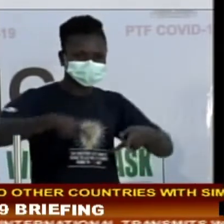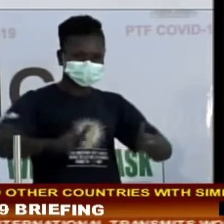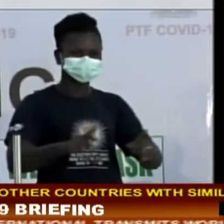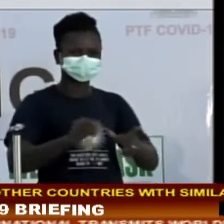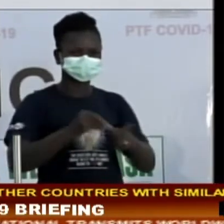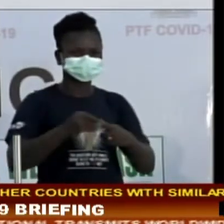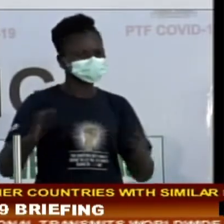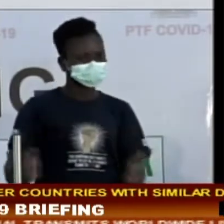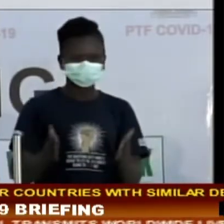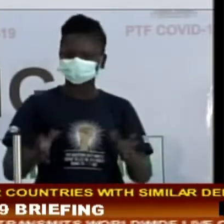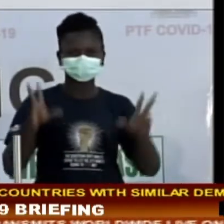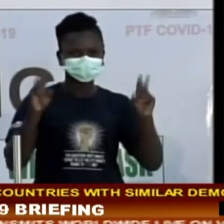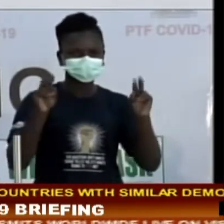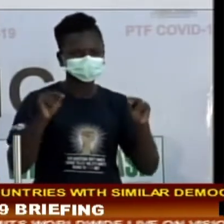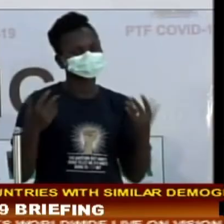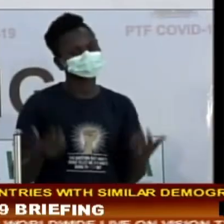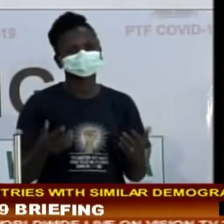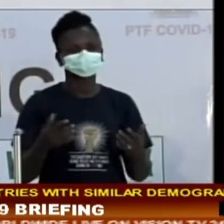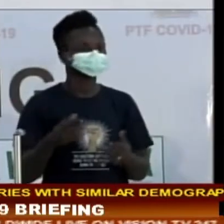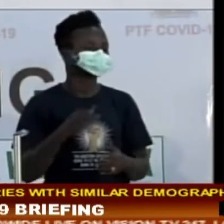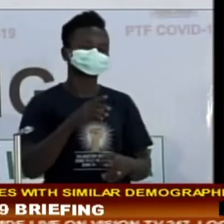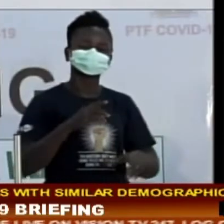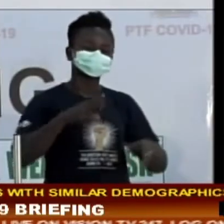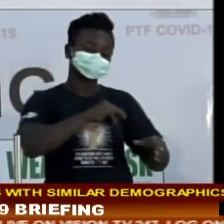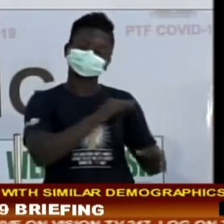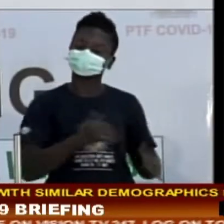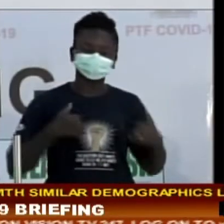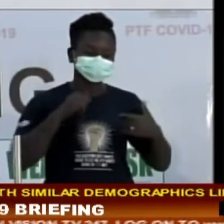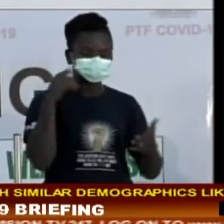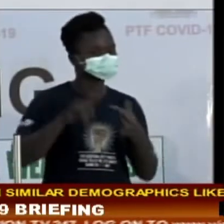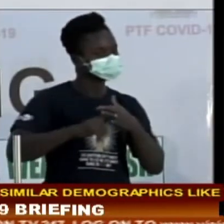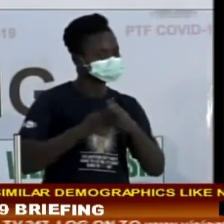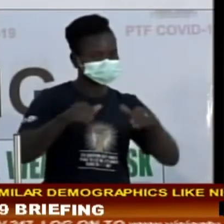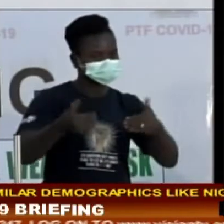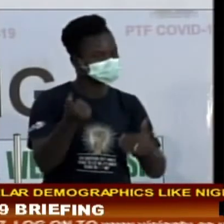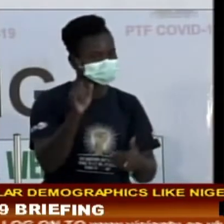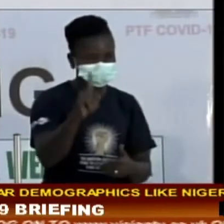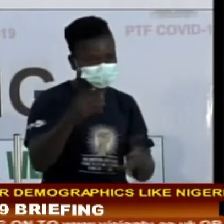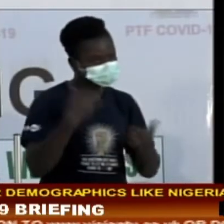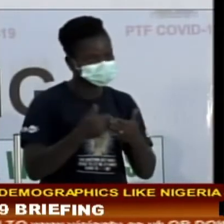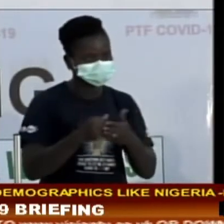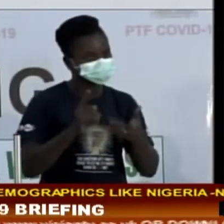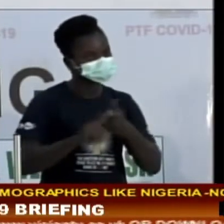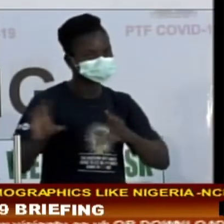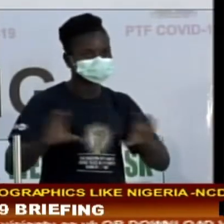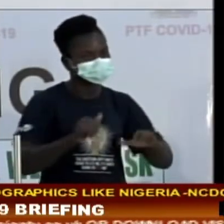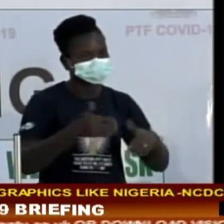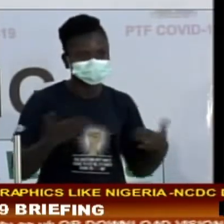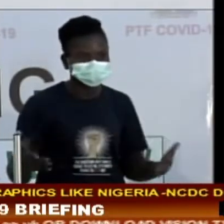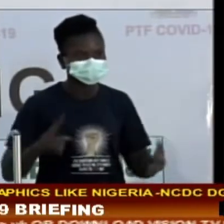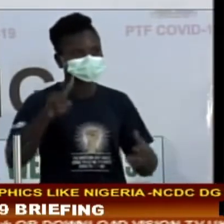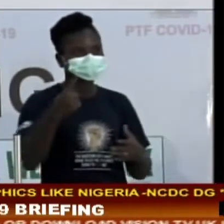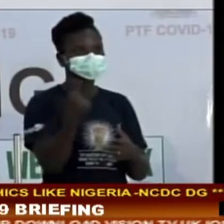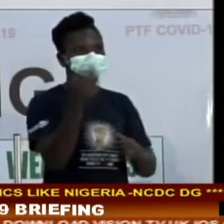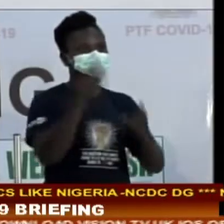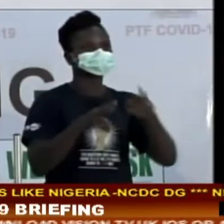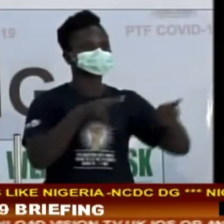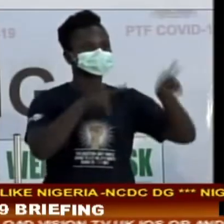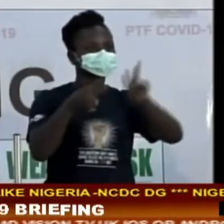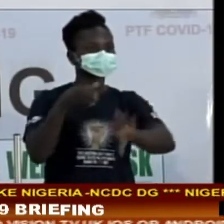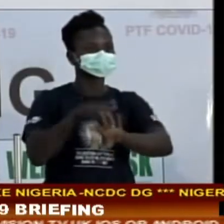but certainly the ministry will not start giving anybody money uh to go and do things unless they are looking at a grant